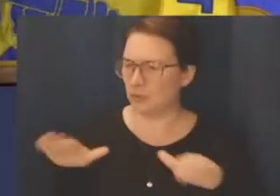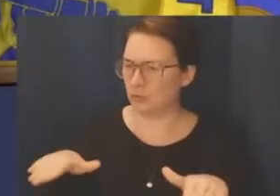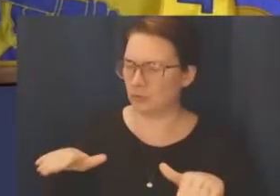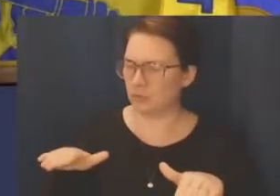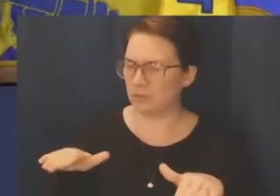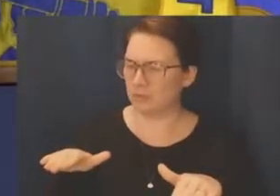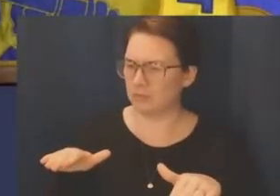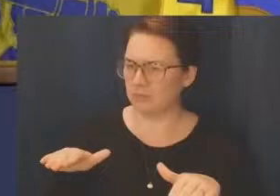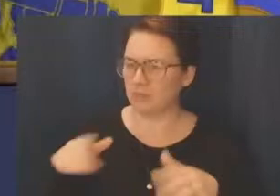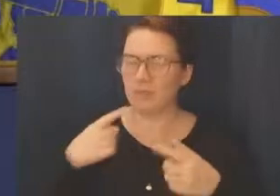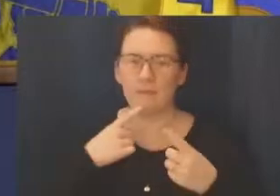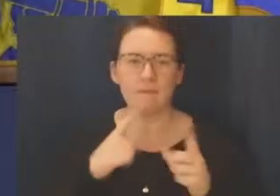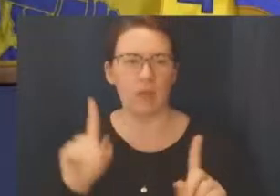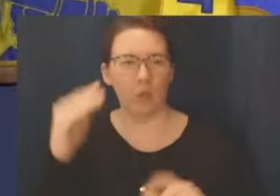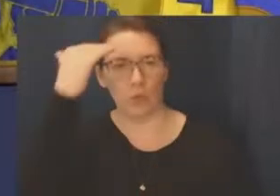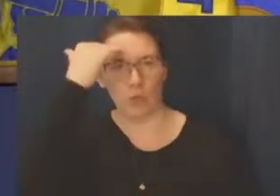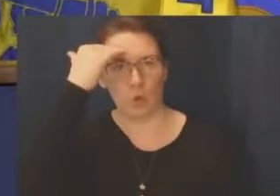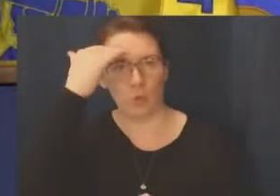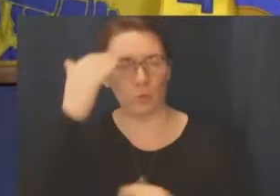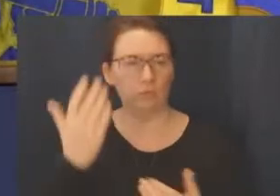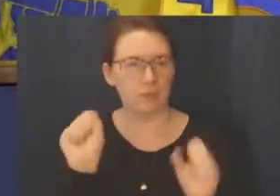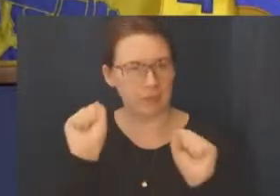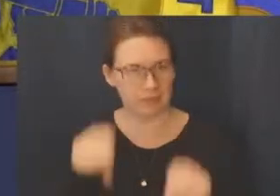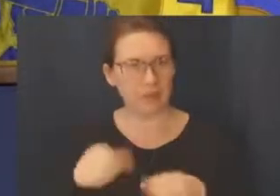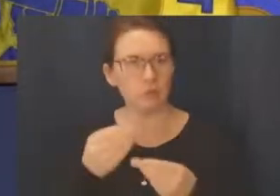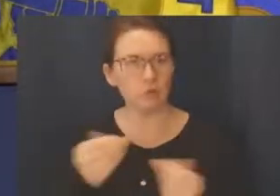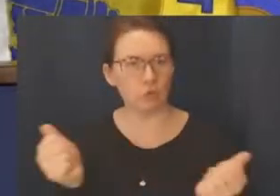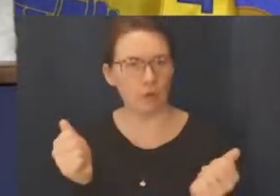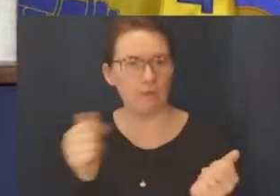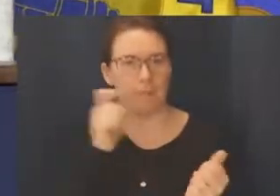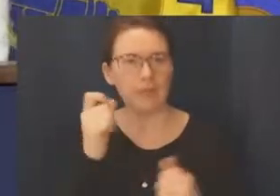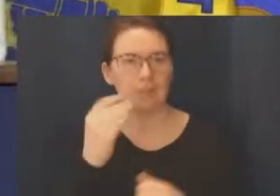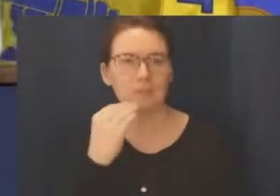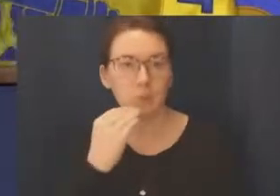what? Food is medicine. Thank you very much.